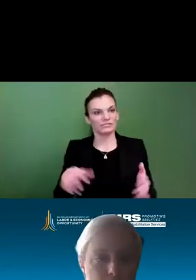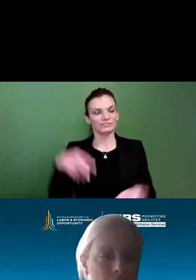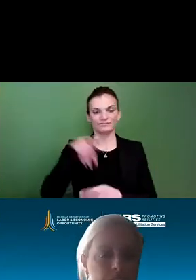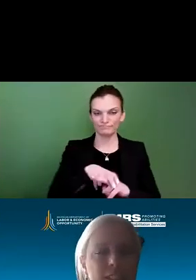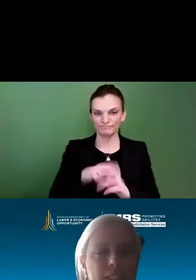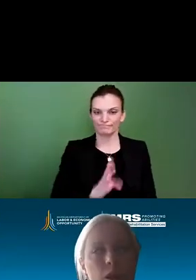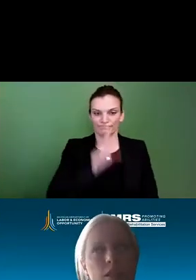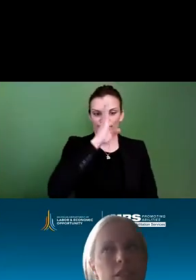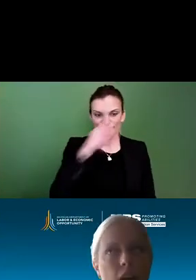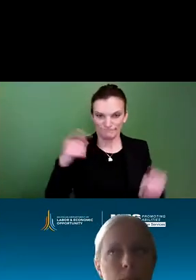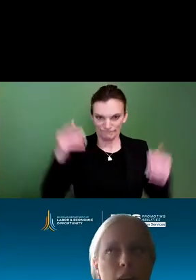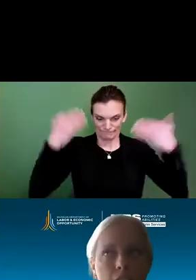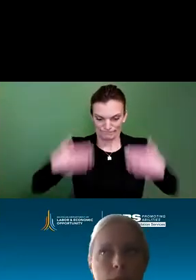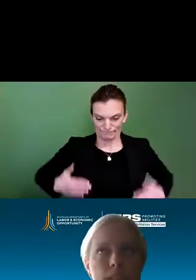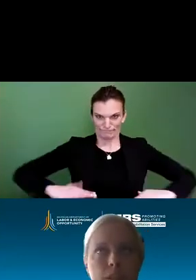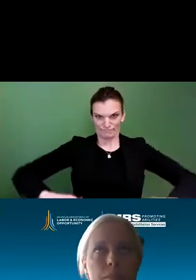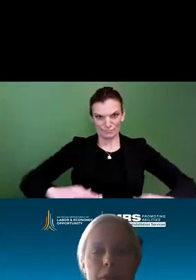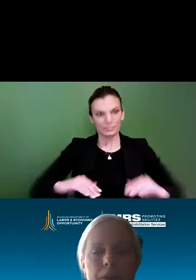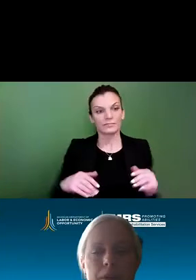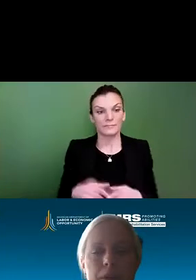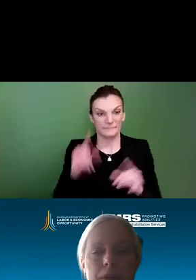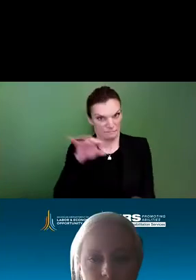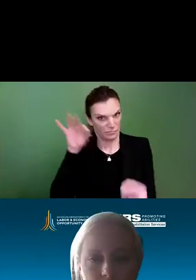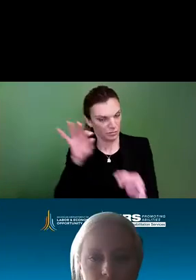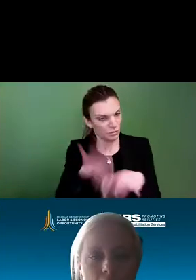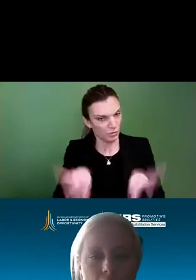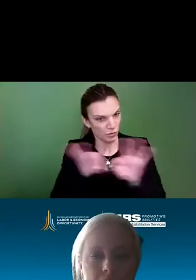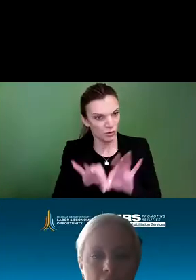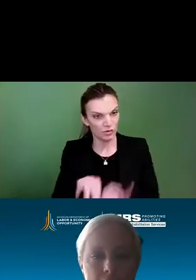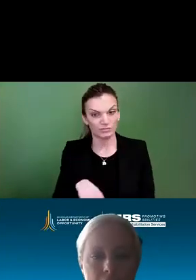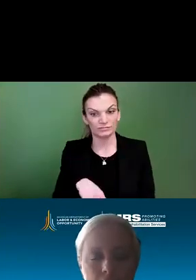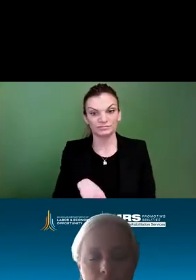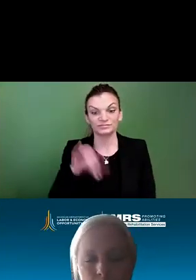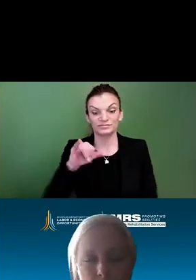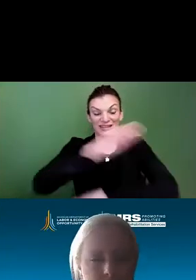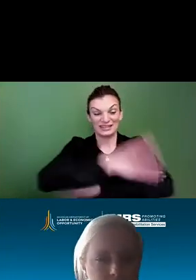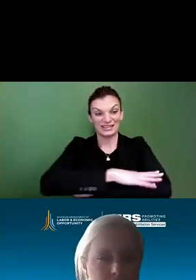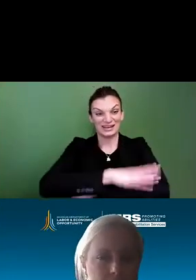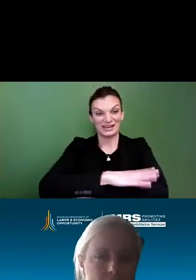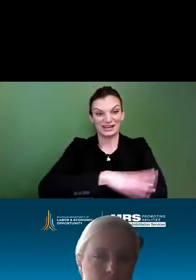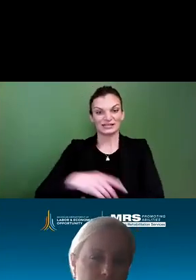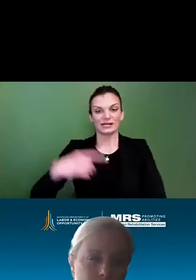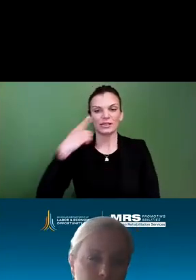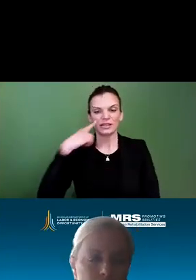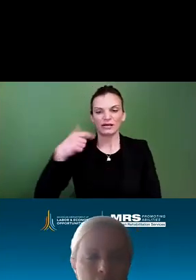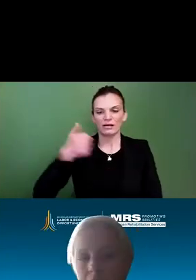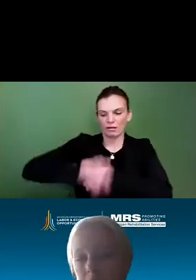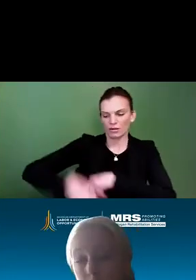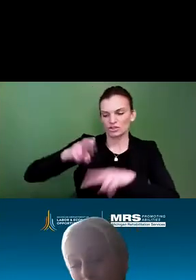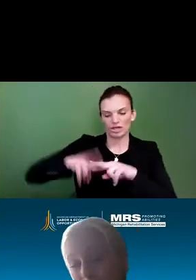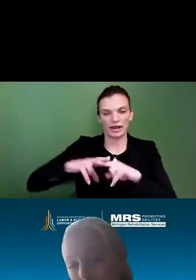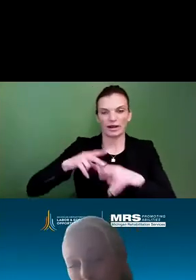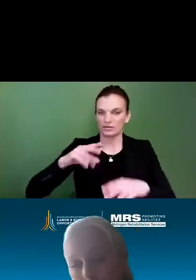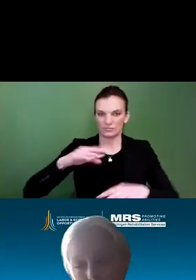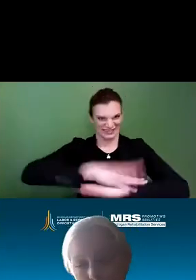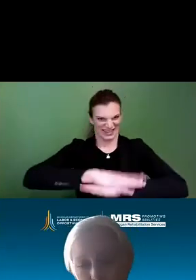important. That's sometimes the biggest obstacle, is the height of that desk. A lot of people think that it's the chair, and that certainly